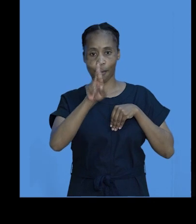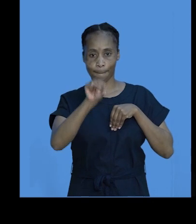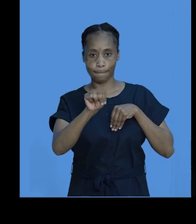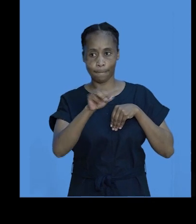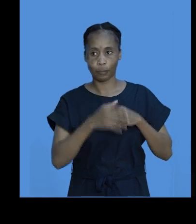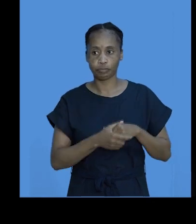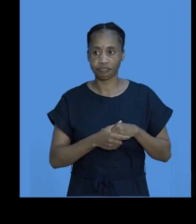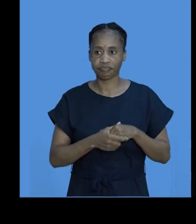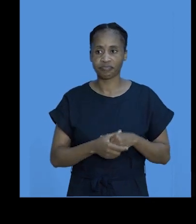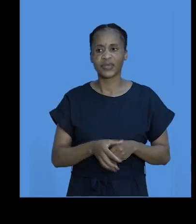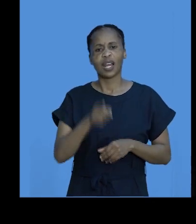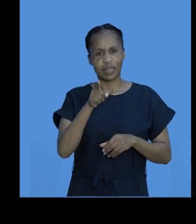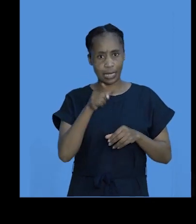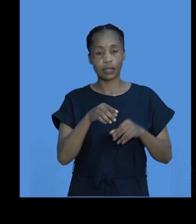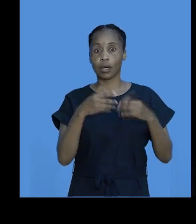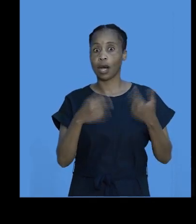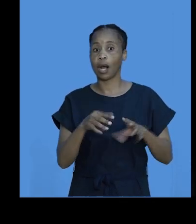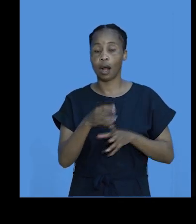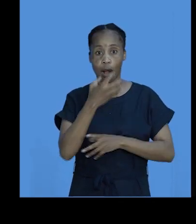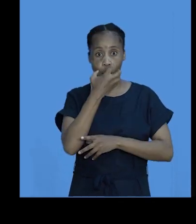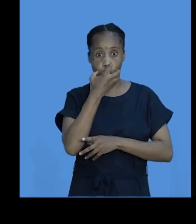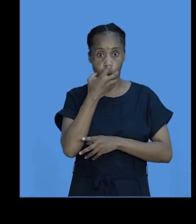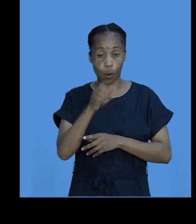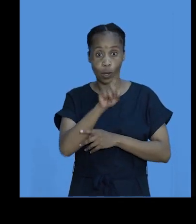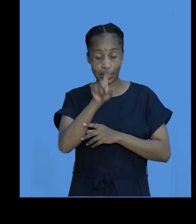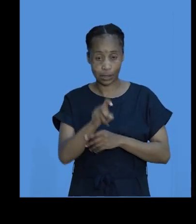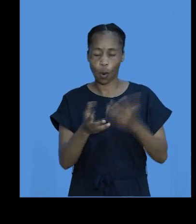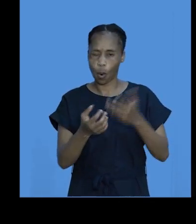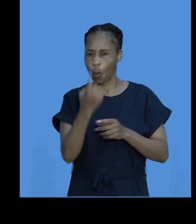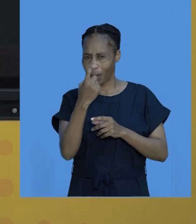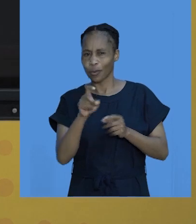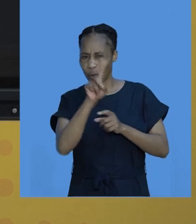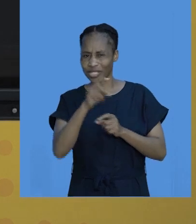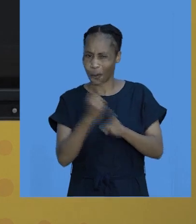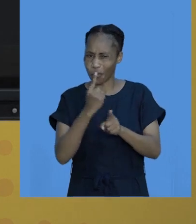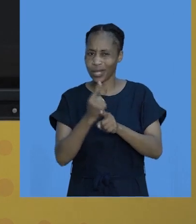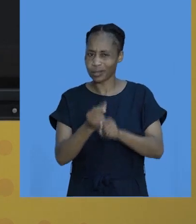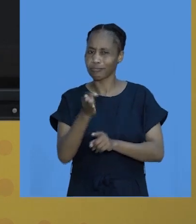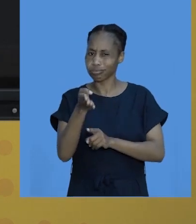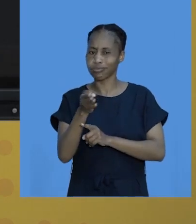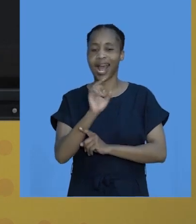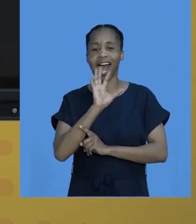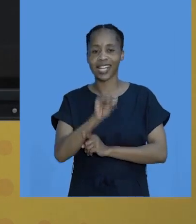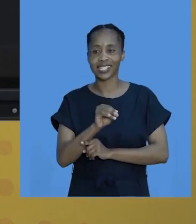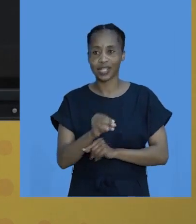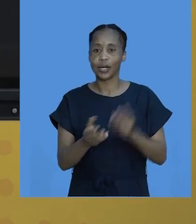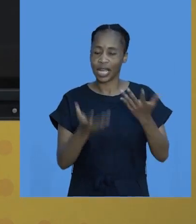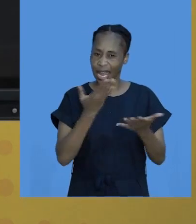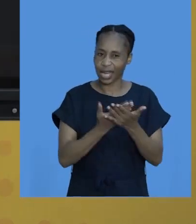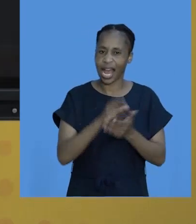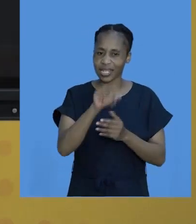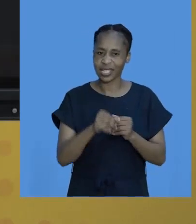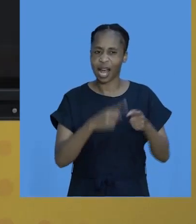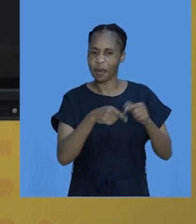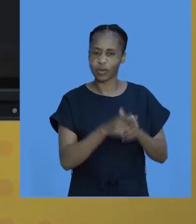term. Right. This is typically a very hot question, or one of the questions that they play around with in the exam. Either you are asked